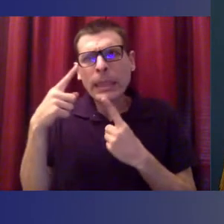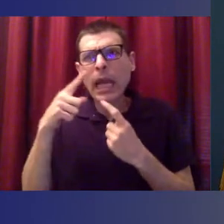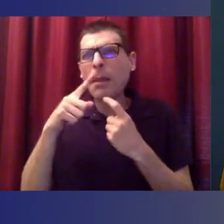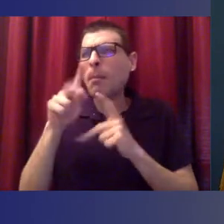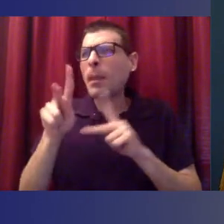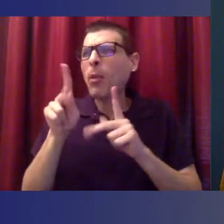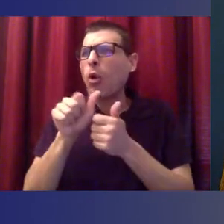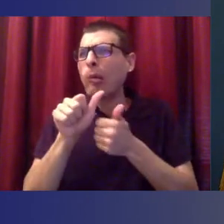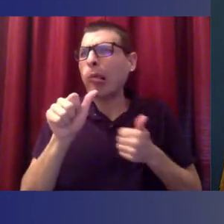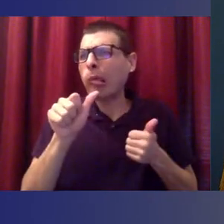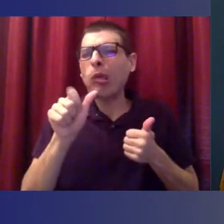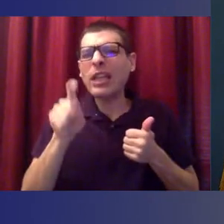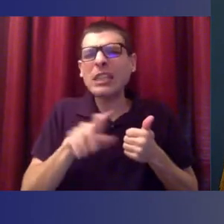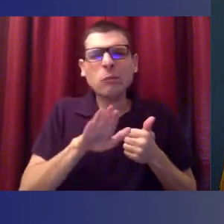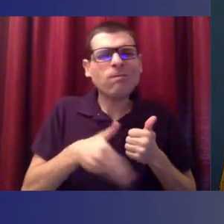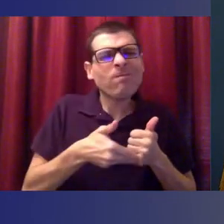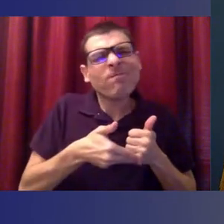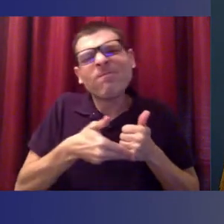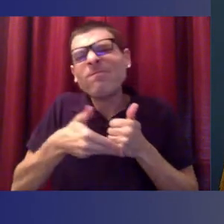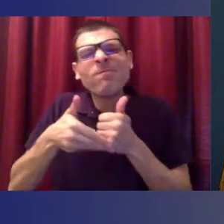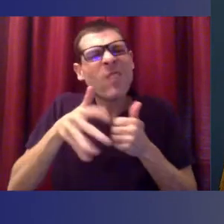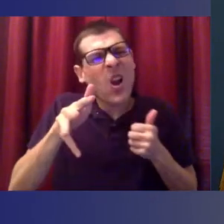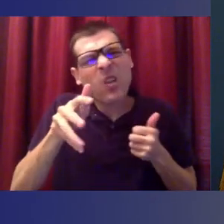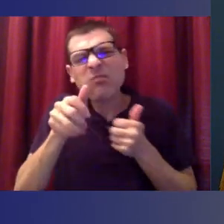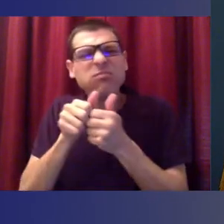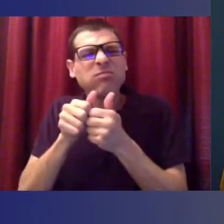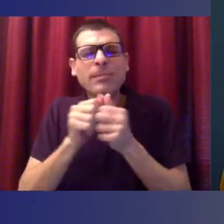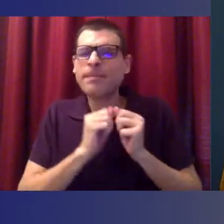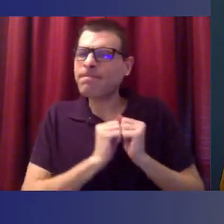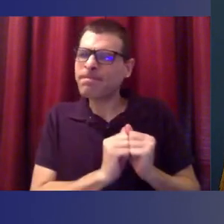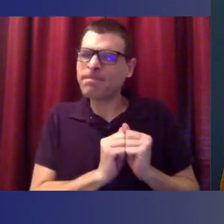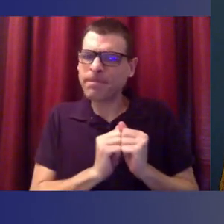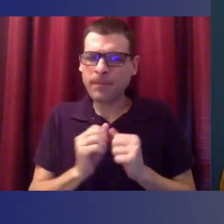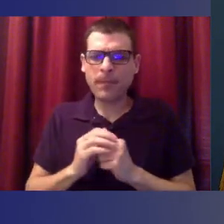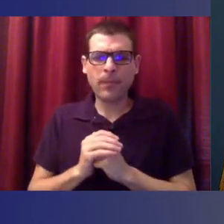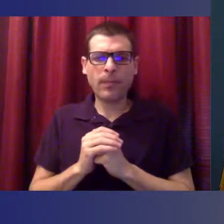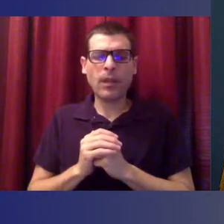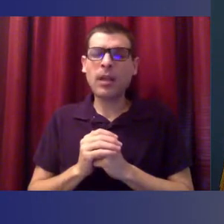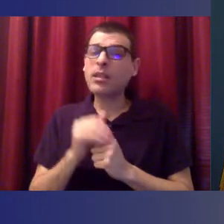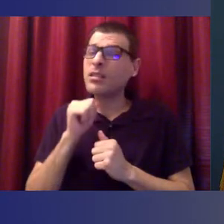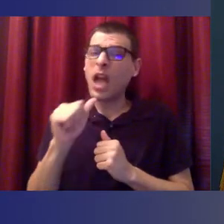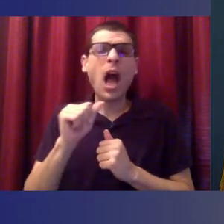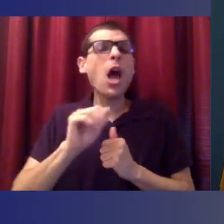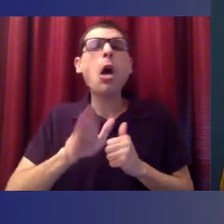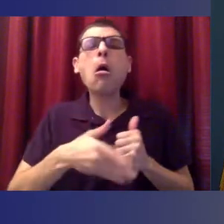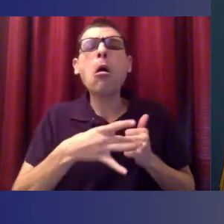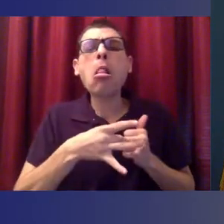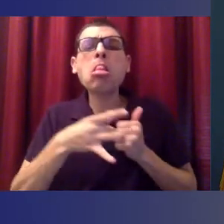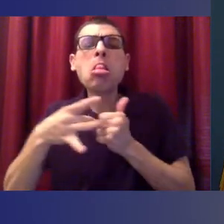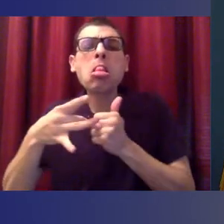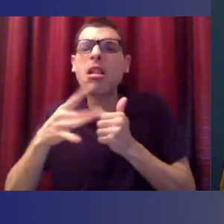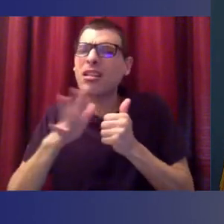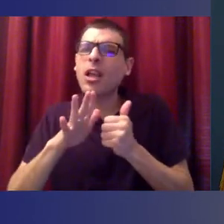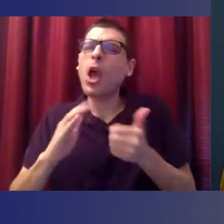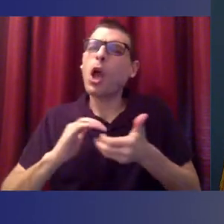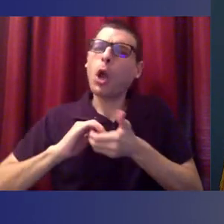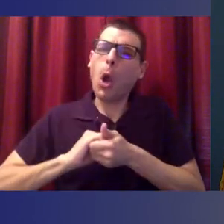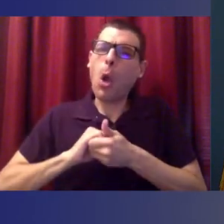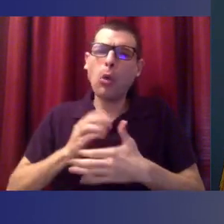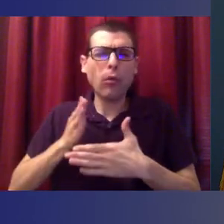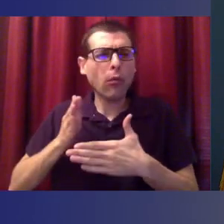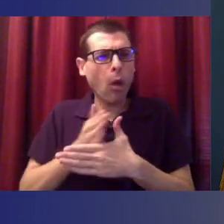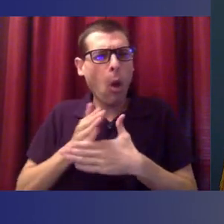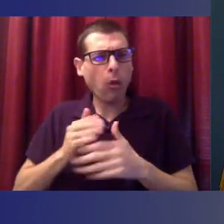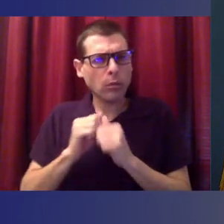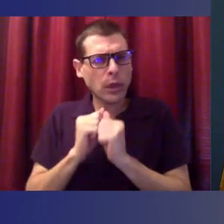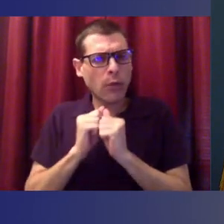impacted by the virus. This spirit of co-creation is essential to bringing equity to life, creating material